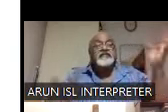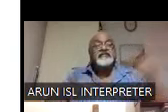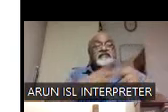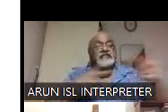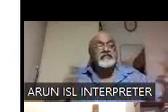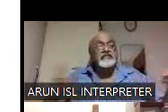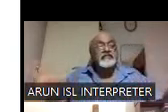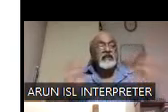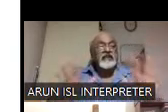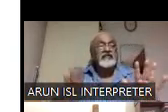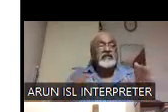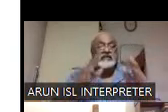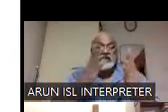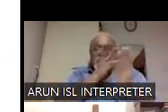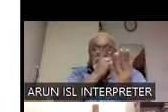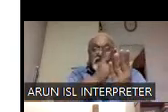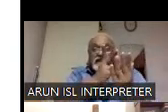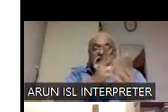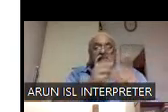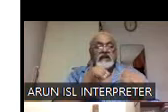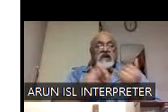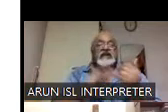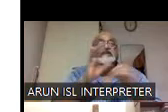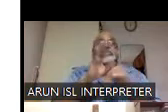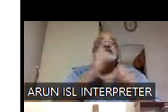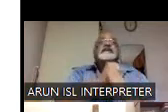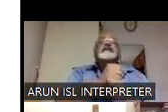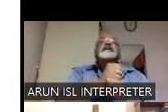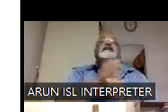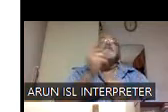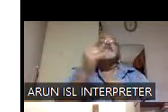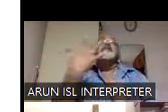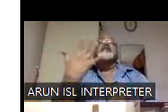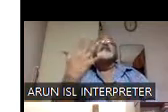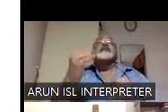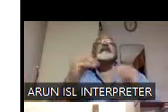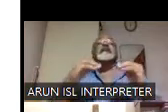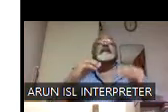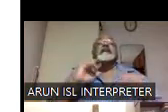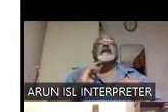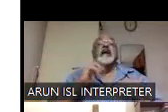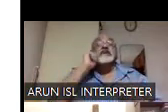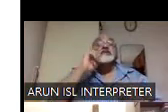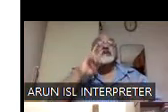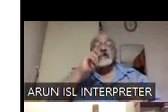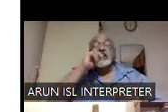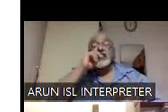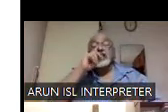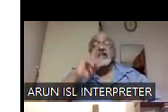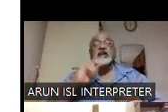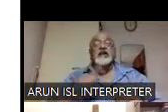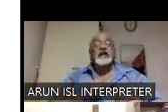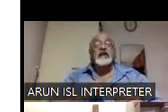importance with SDG number 5, which is gender equity. Sustainable Development Goal number